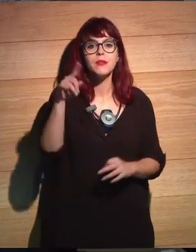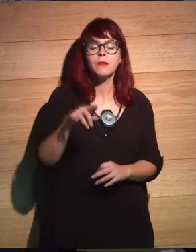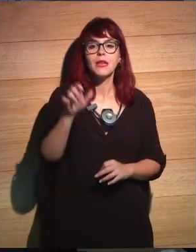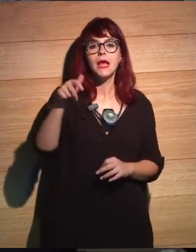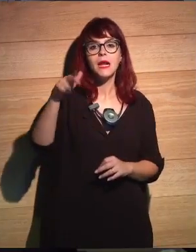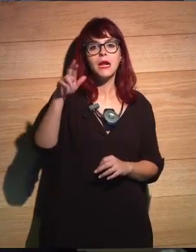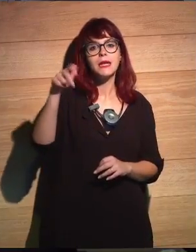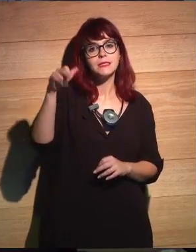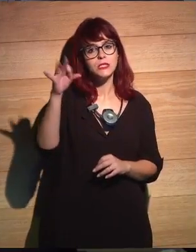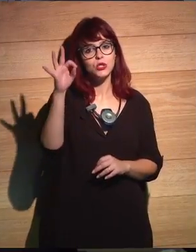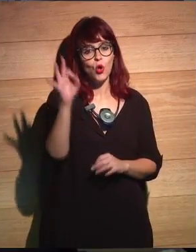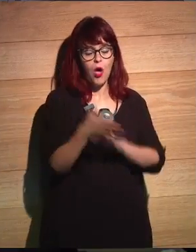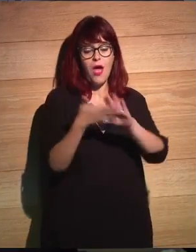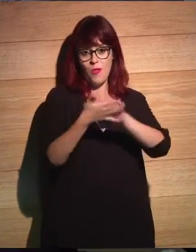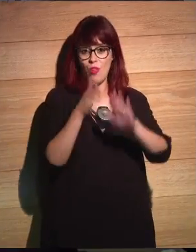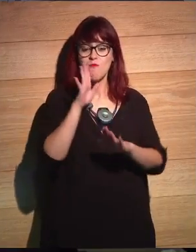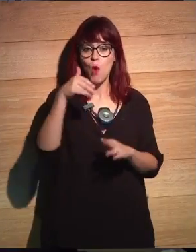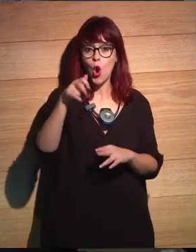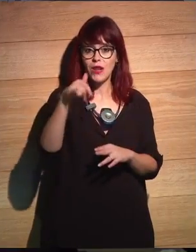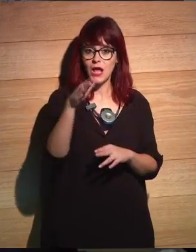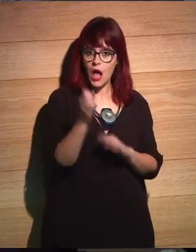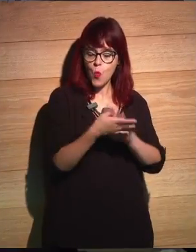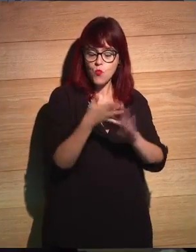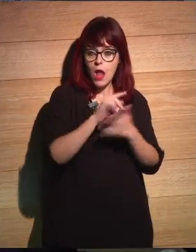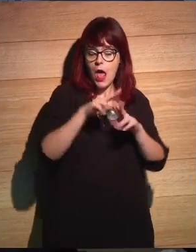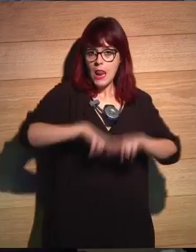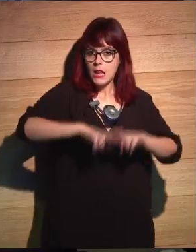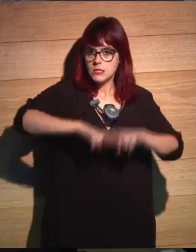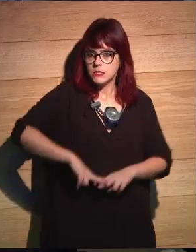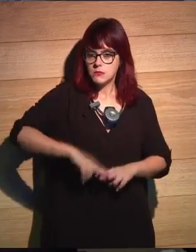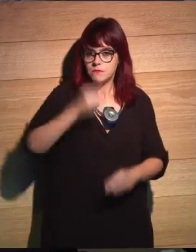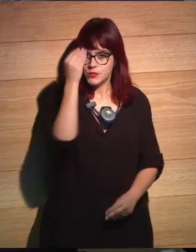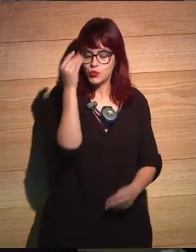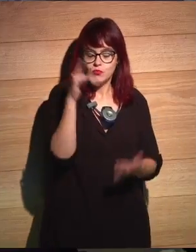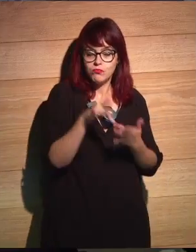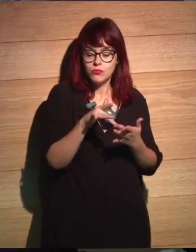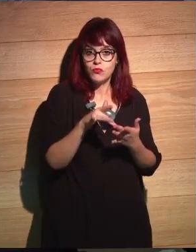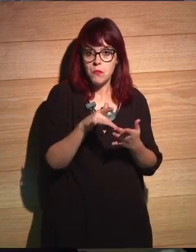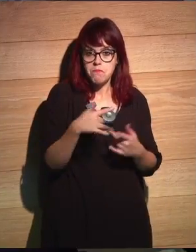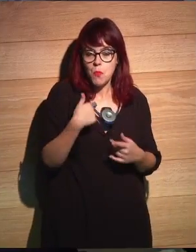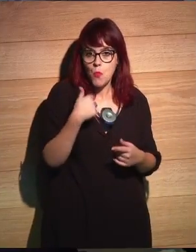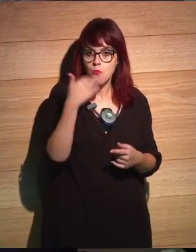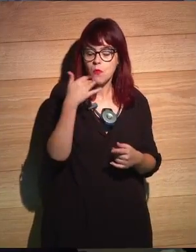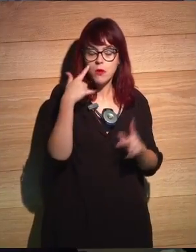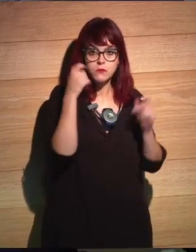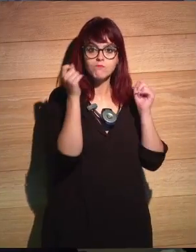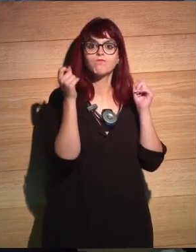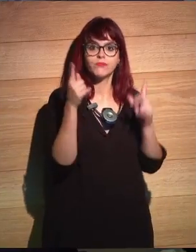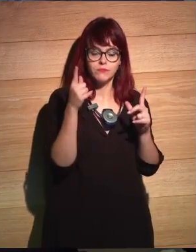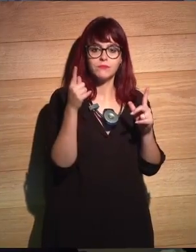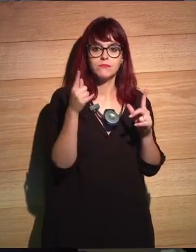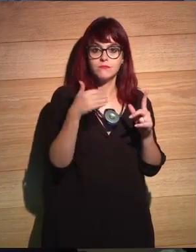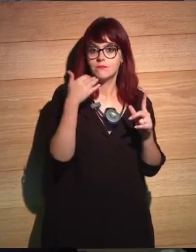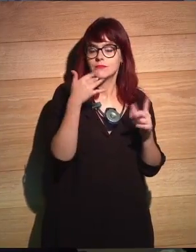of our country. Ernesto, Monica just mentioned something that